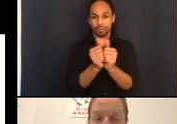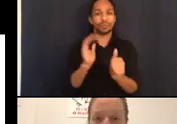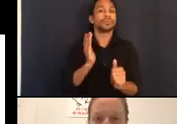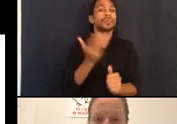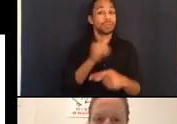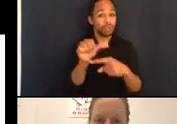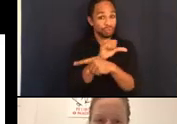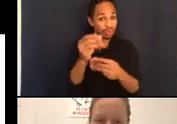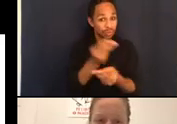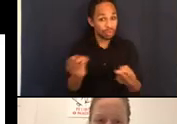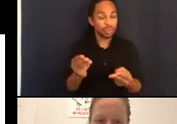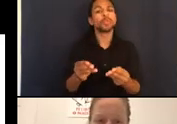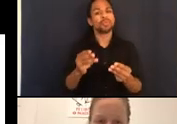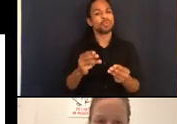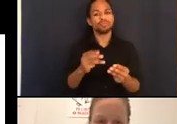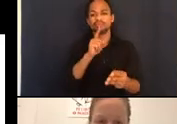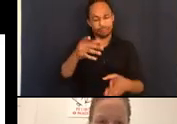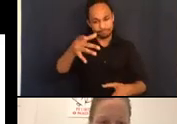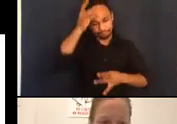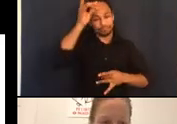and setting. Thank you.